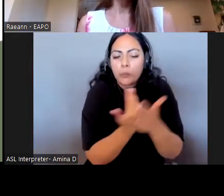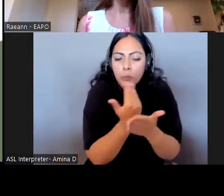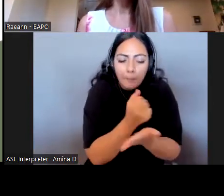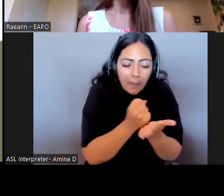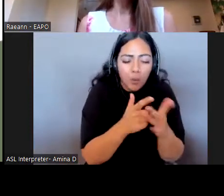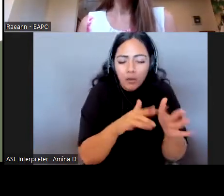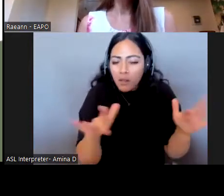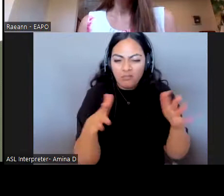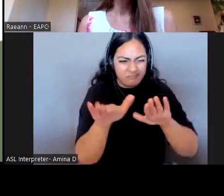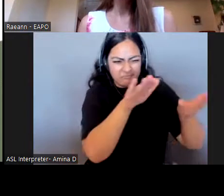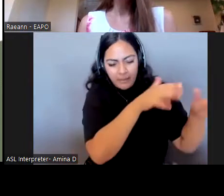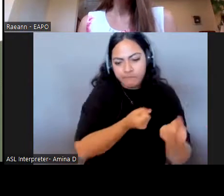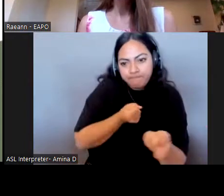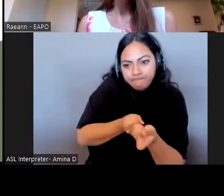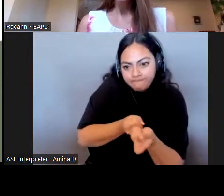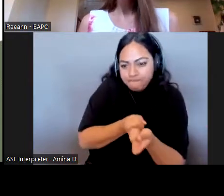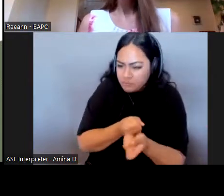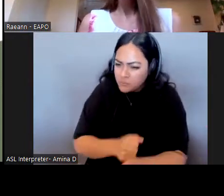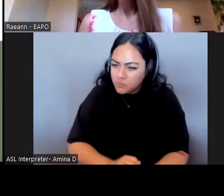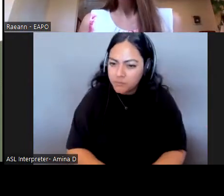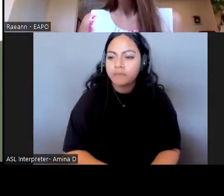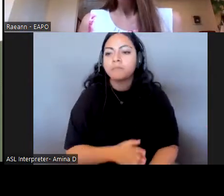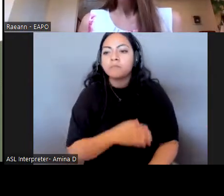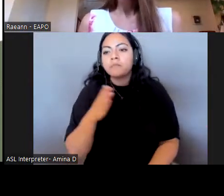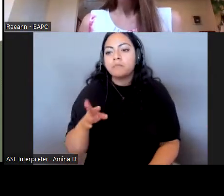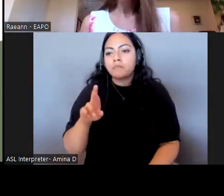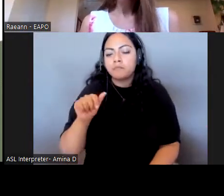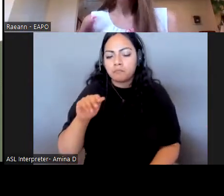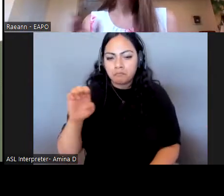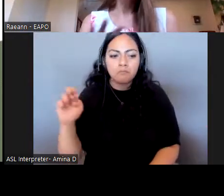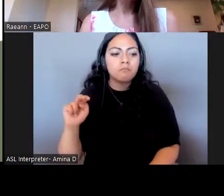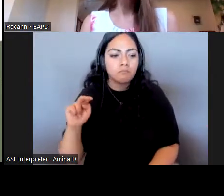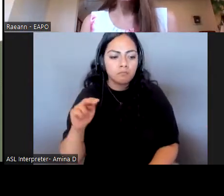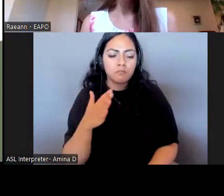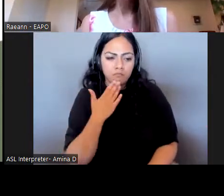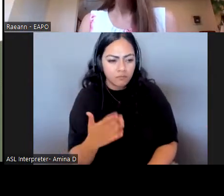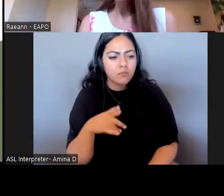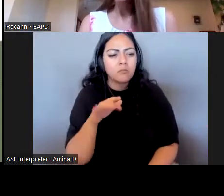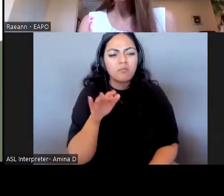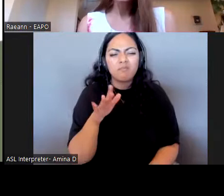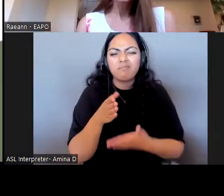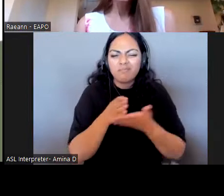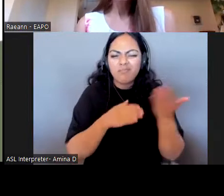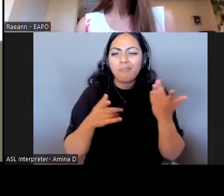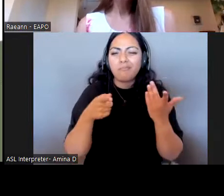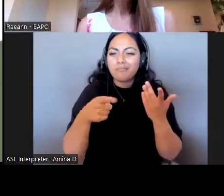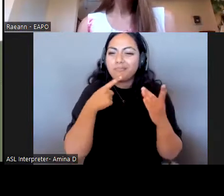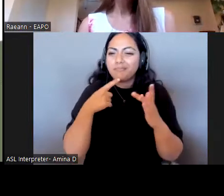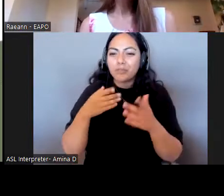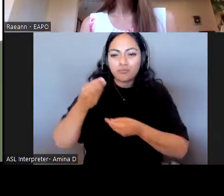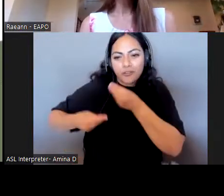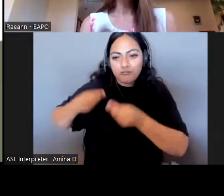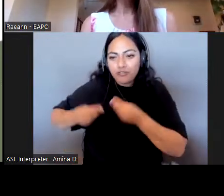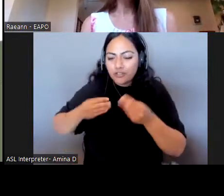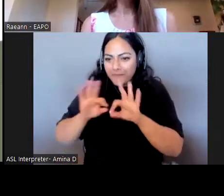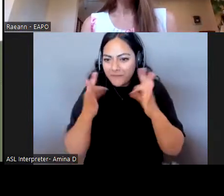know, thinking about the intergenerational aspect of families, and you did allude to some of that with the adult children. Is you